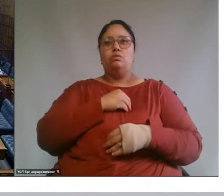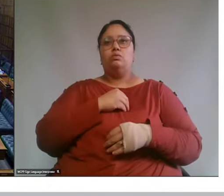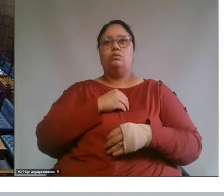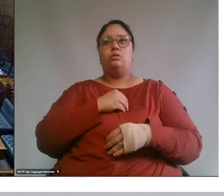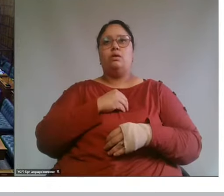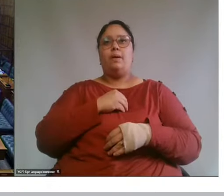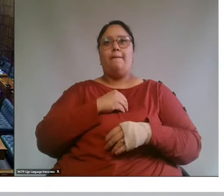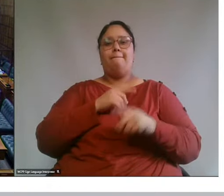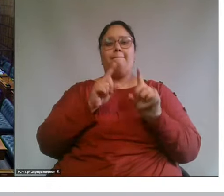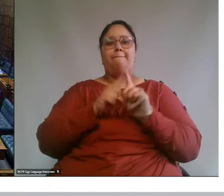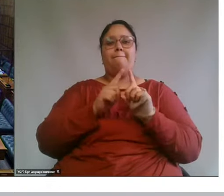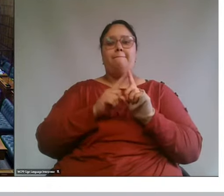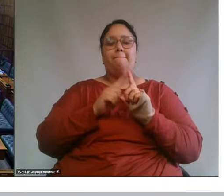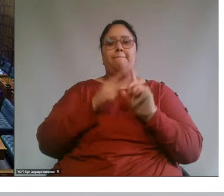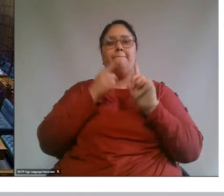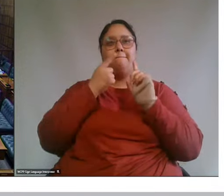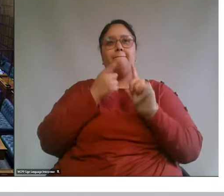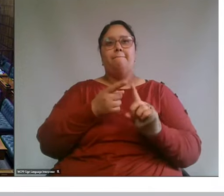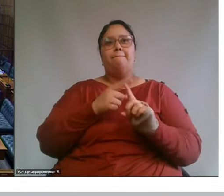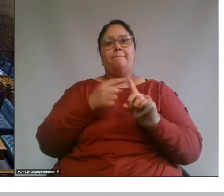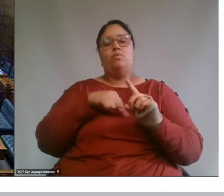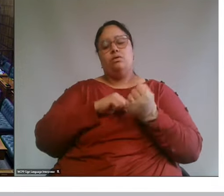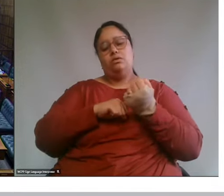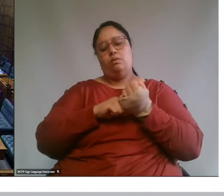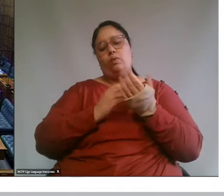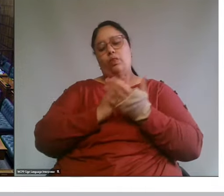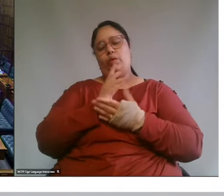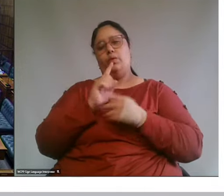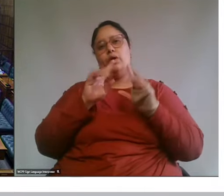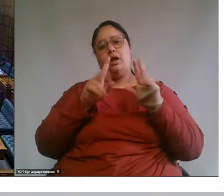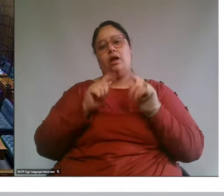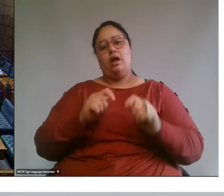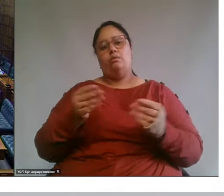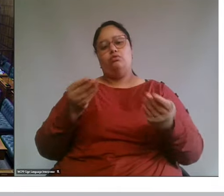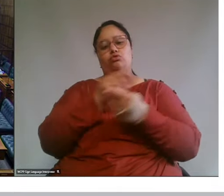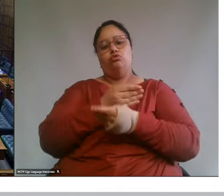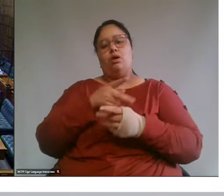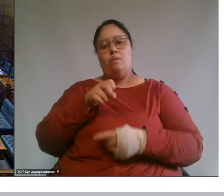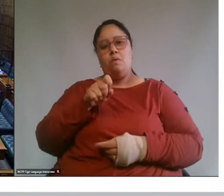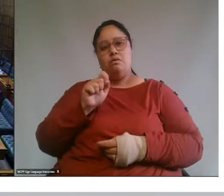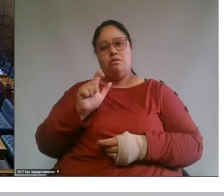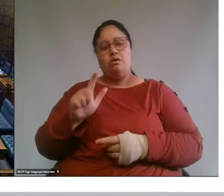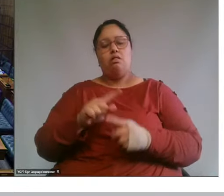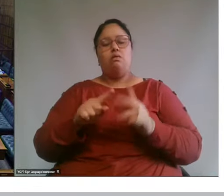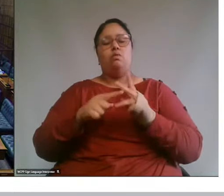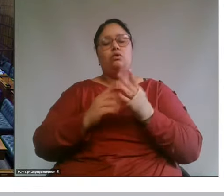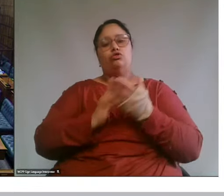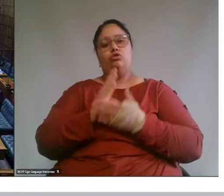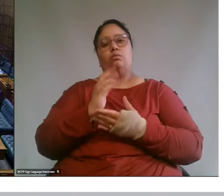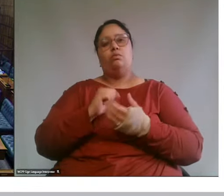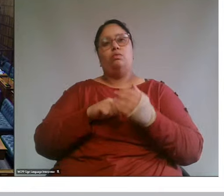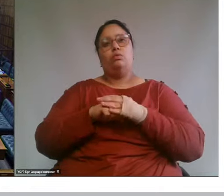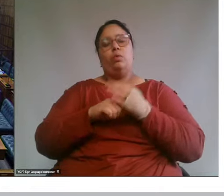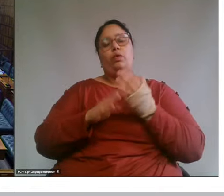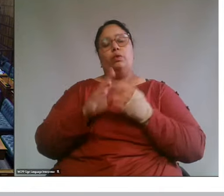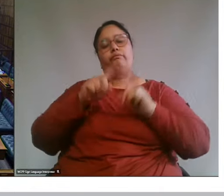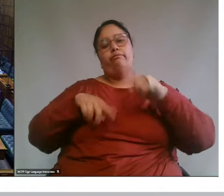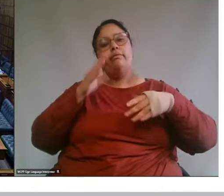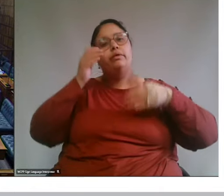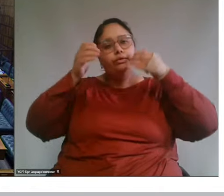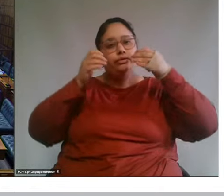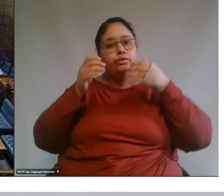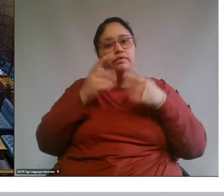on on missions we support them through the cape trade portal we support them through various initiative sometimes it's